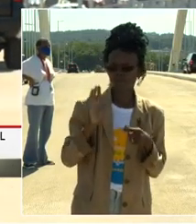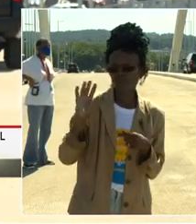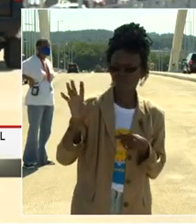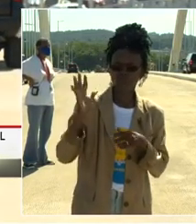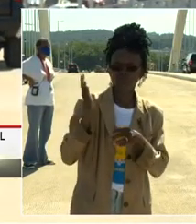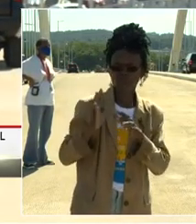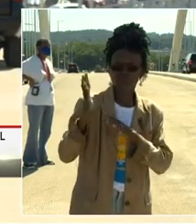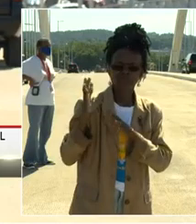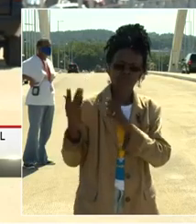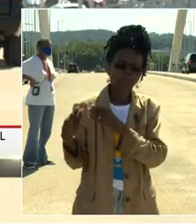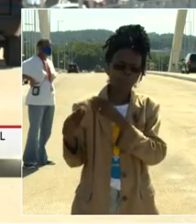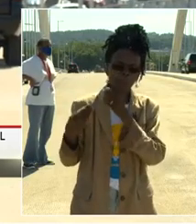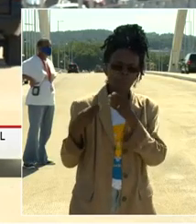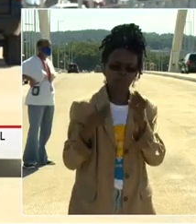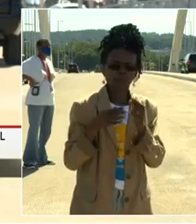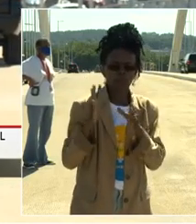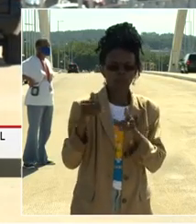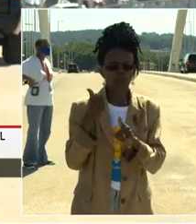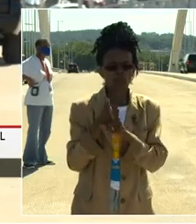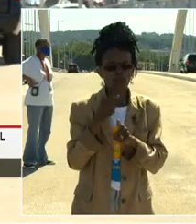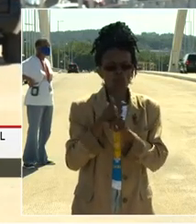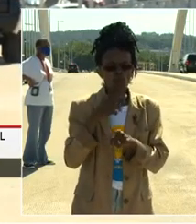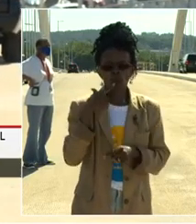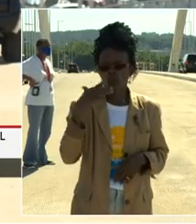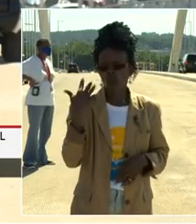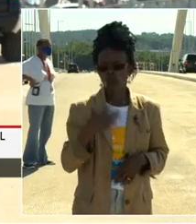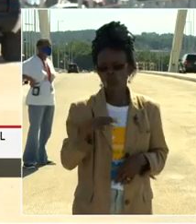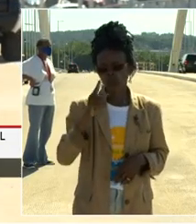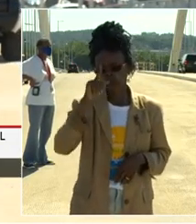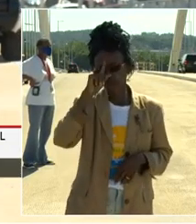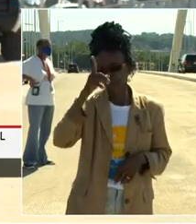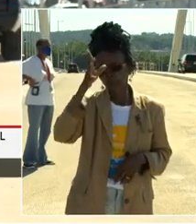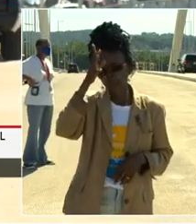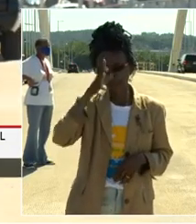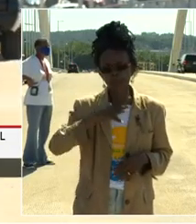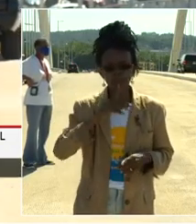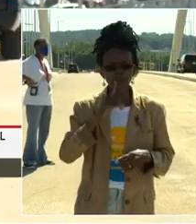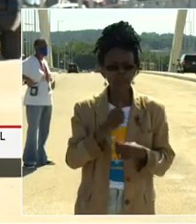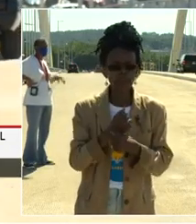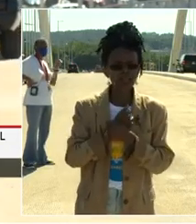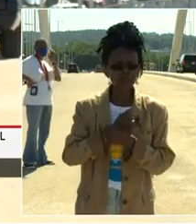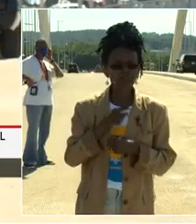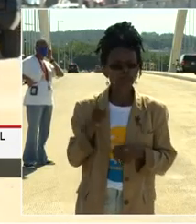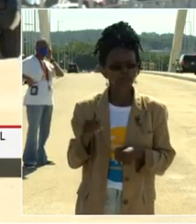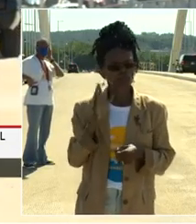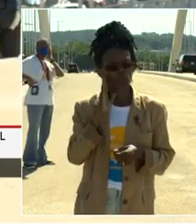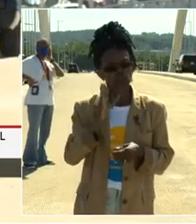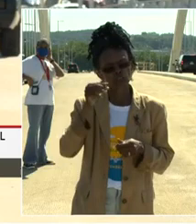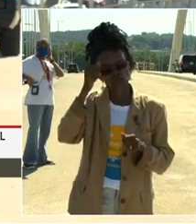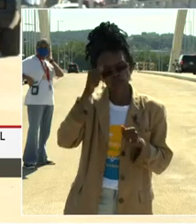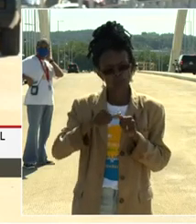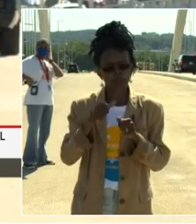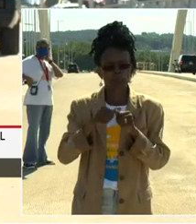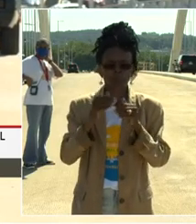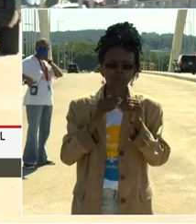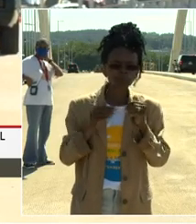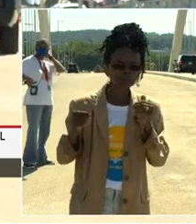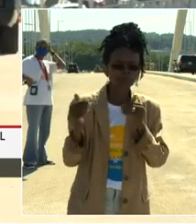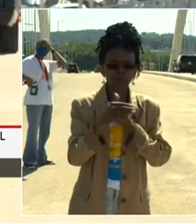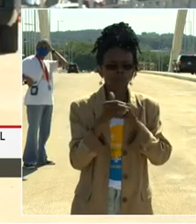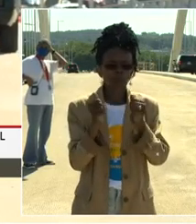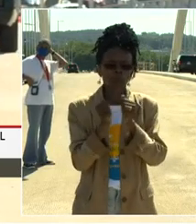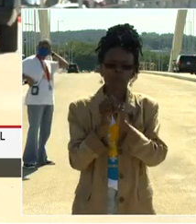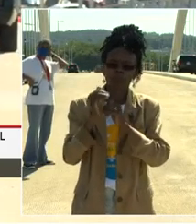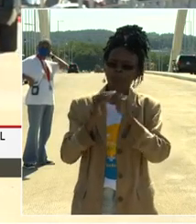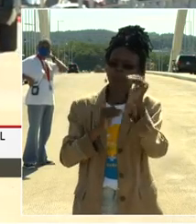in love and logic, this man shall be remembered, oh, not with statues' rhetoric, not with legends and poems and wreaths